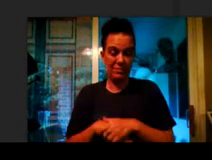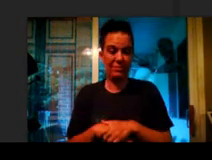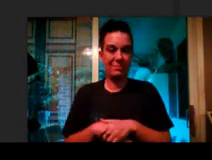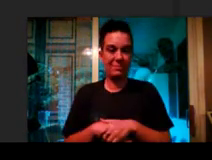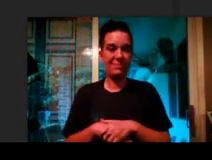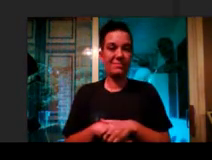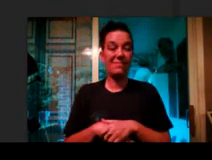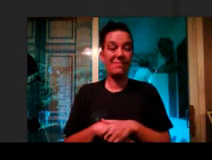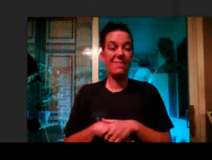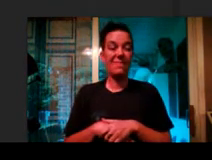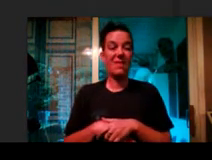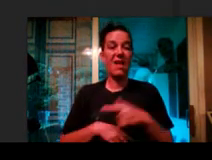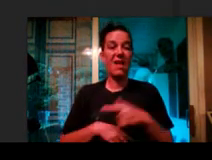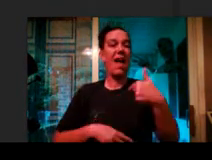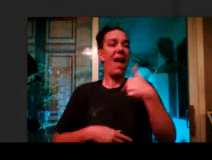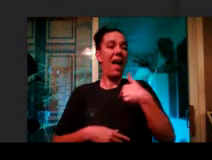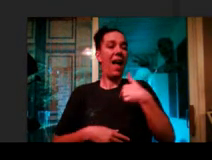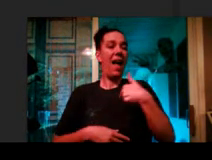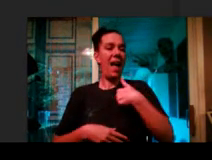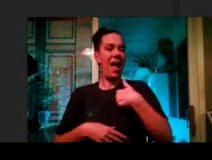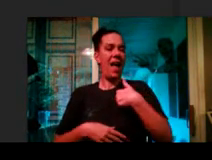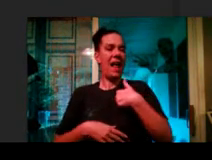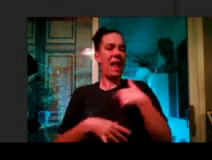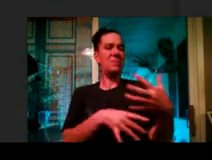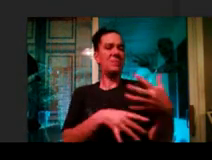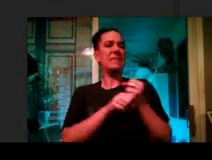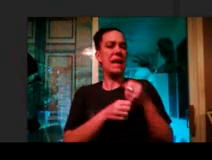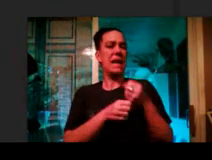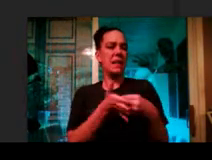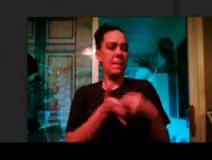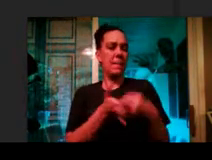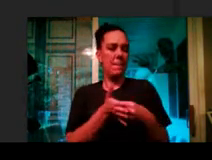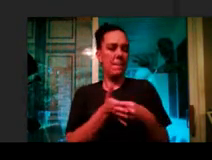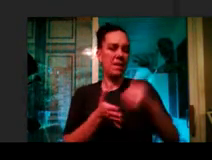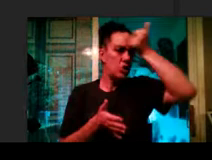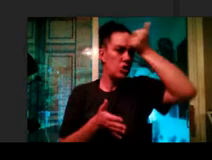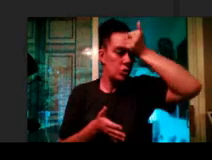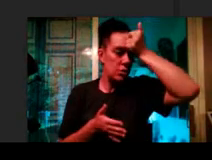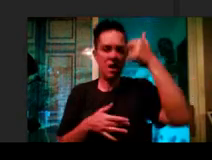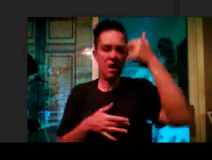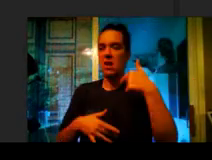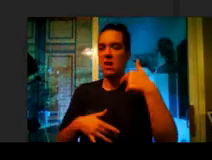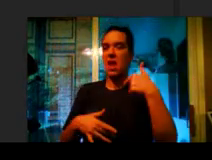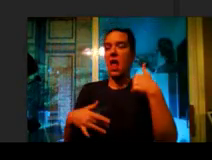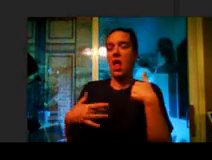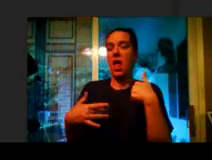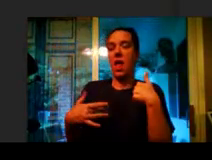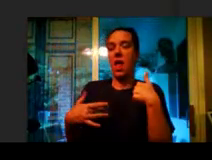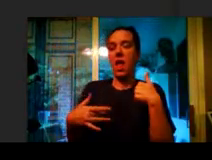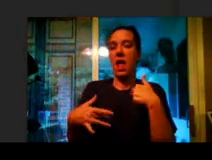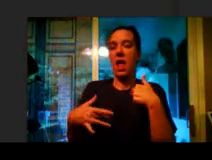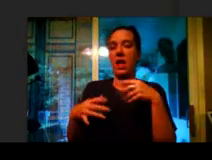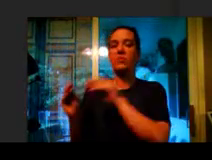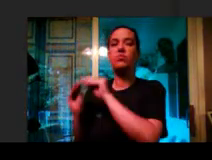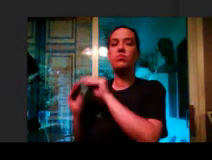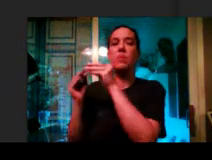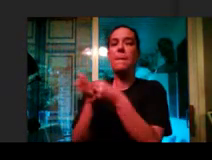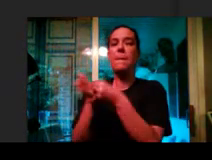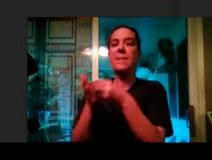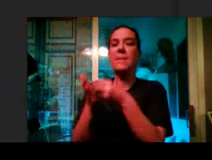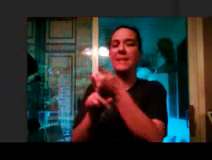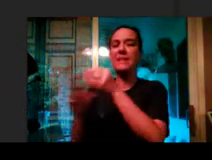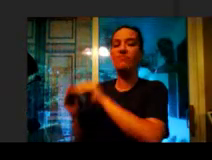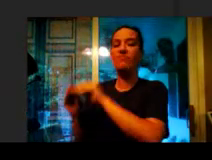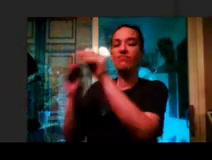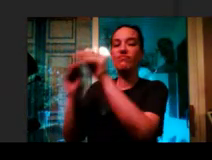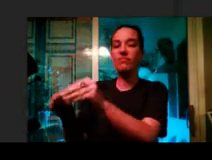I'm commandeering the cash, Nimbus. The money is being redirected to the school helper fund. But